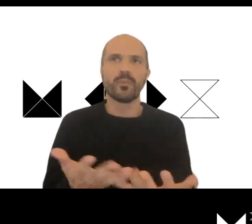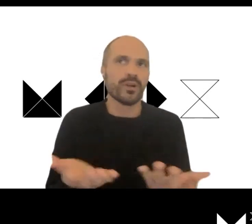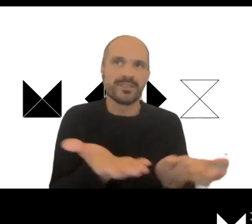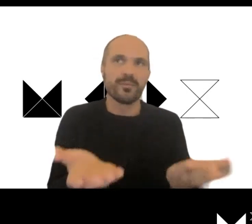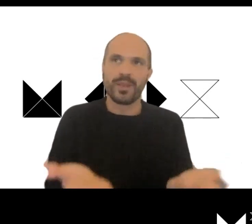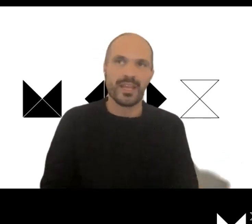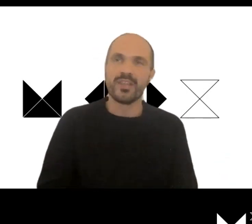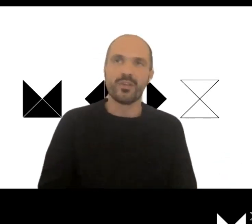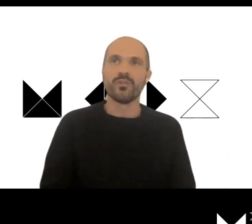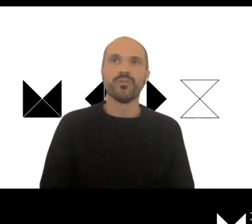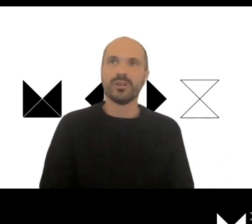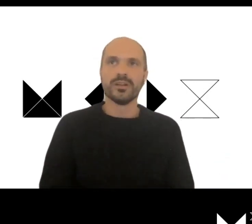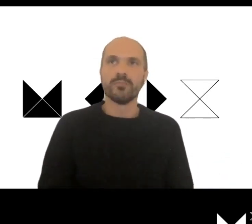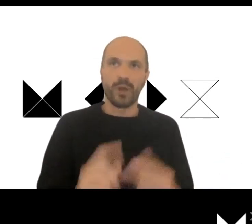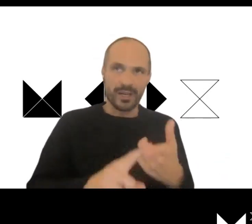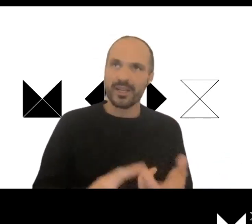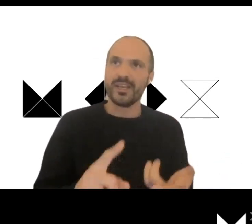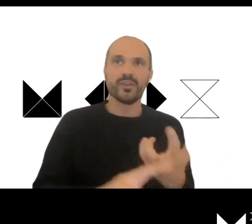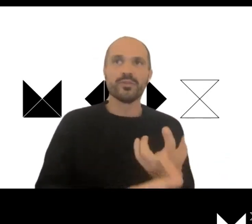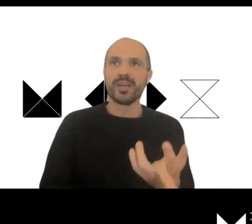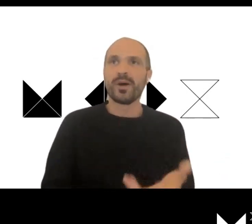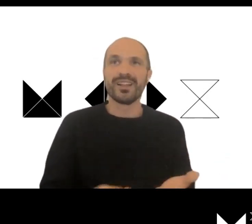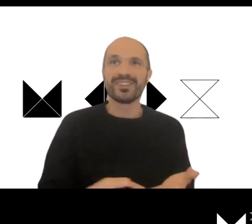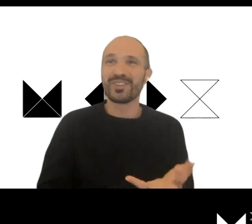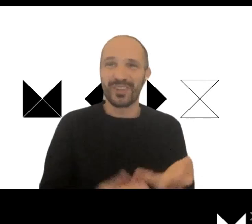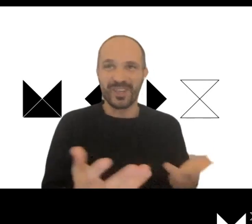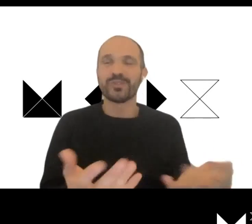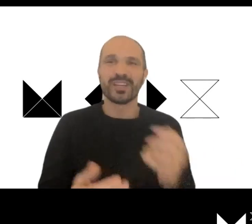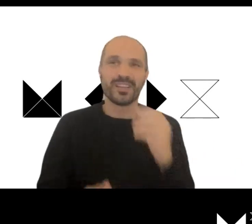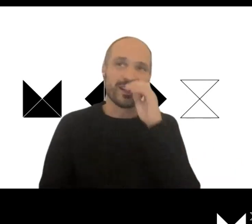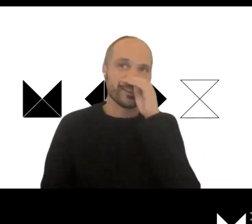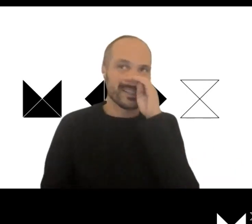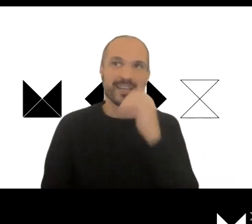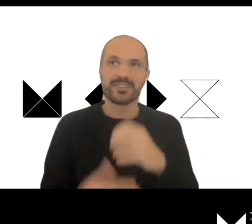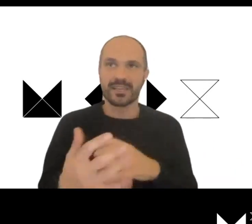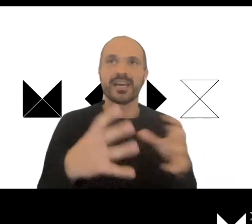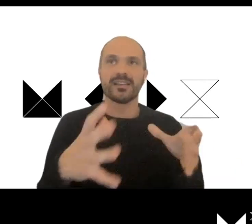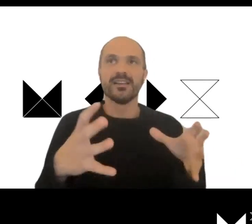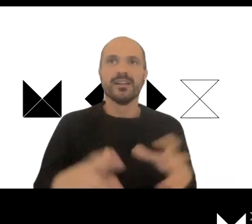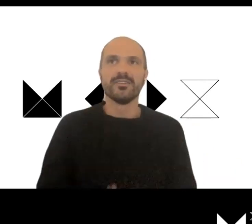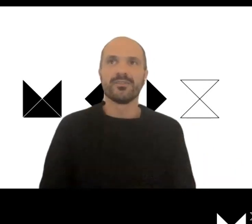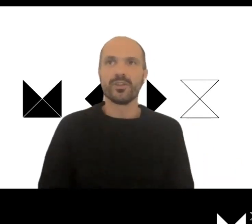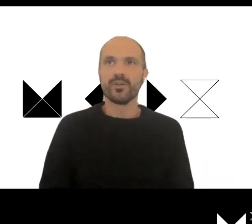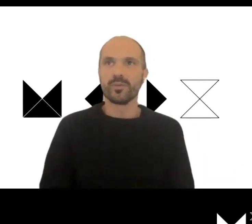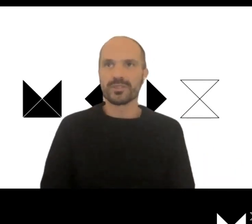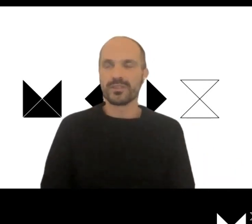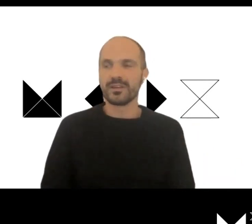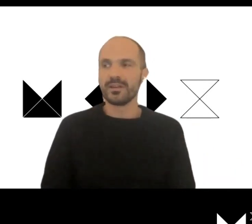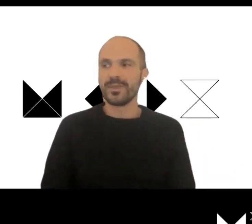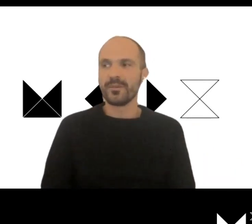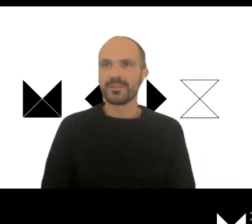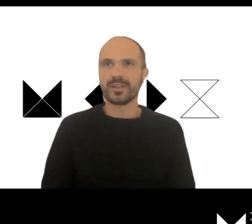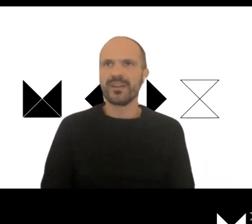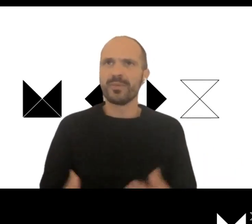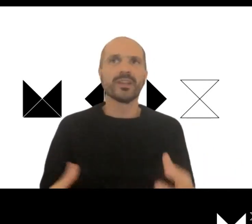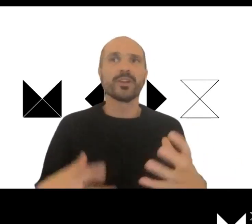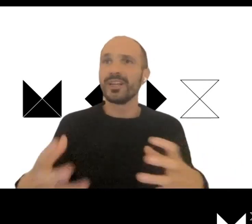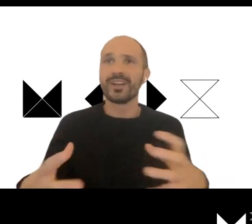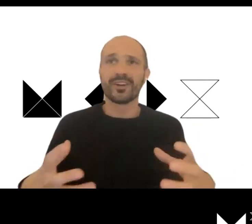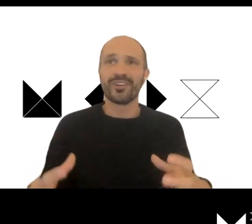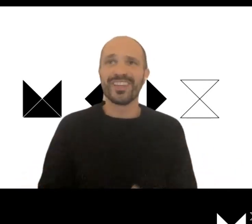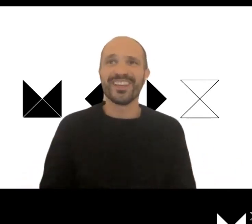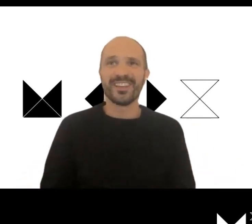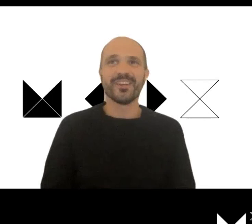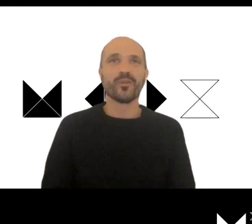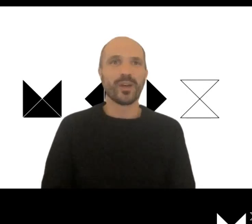it's an important step in any new market, any new typology, or any new technology. And it sounds like that for you was the kind of big